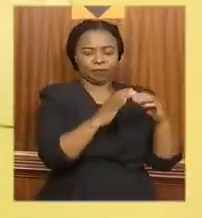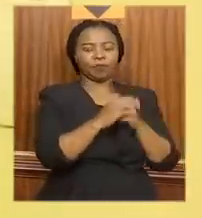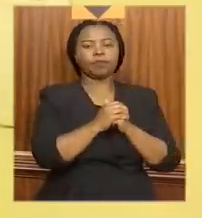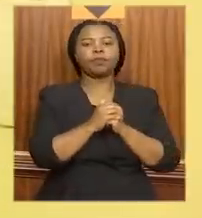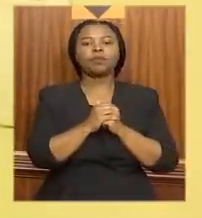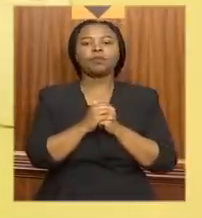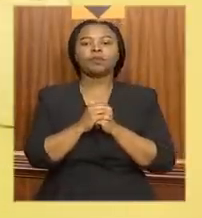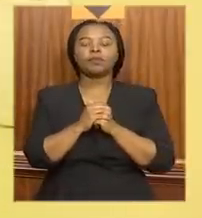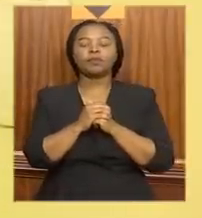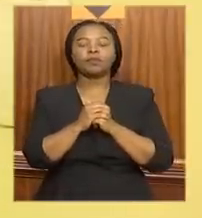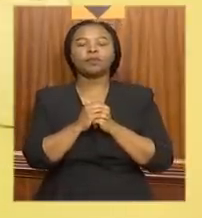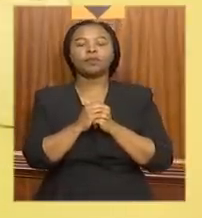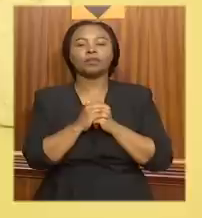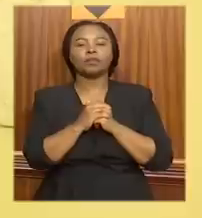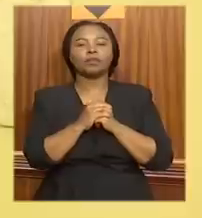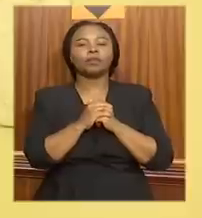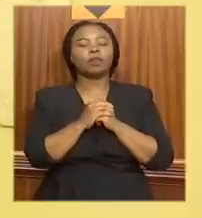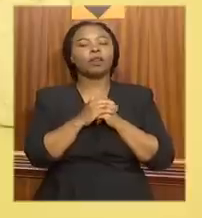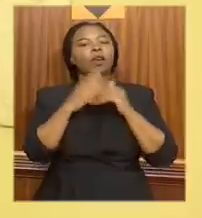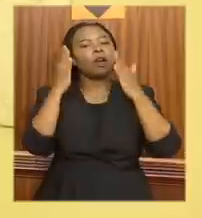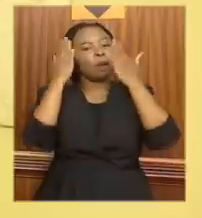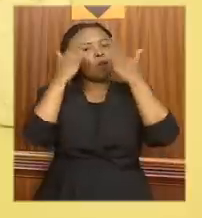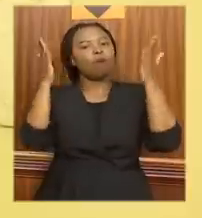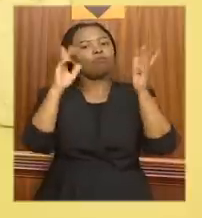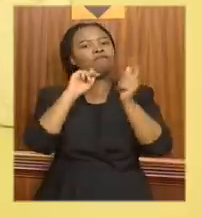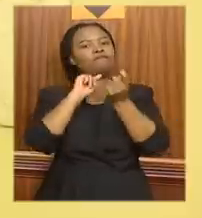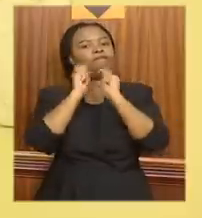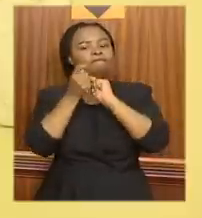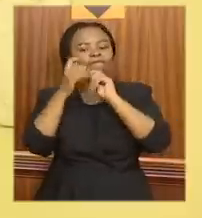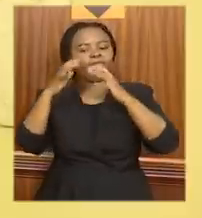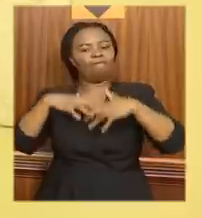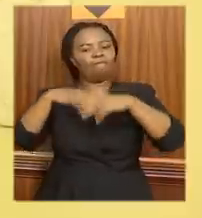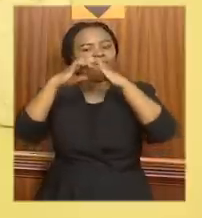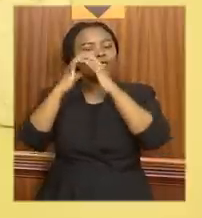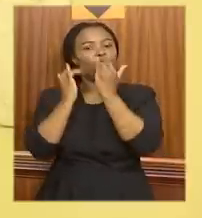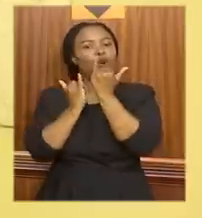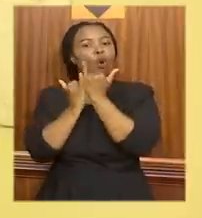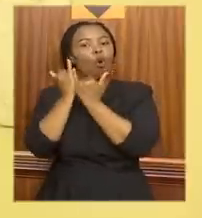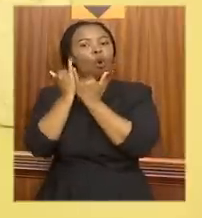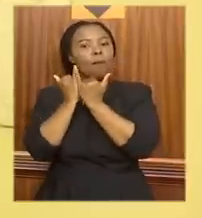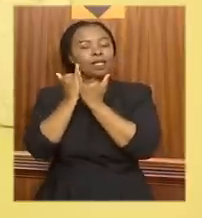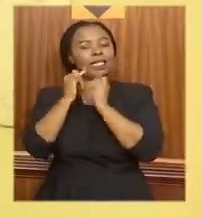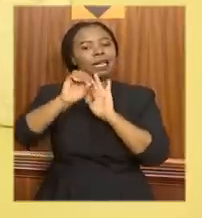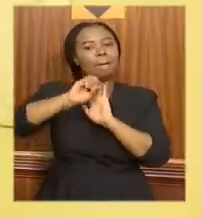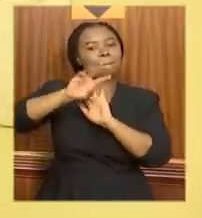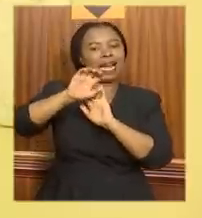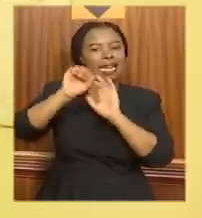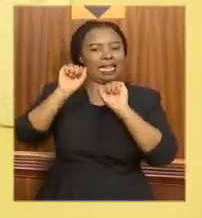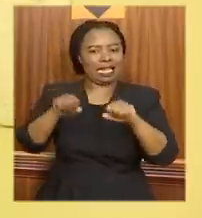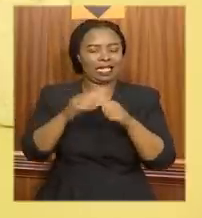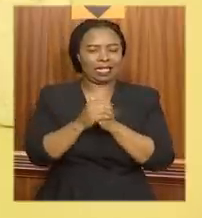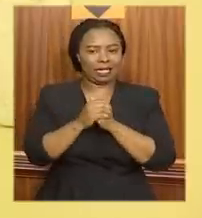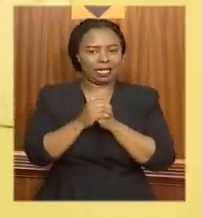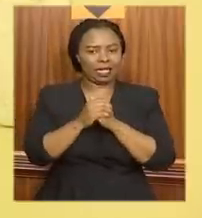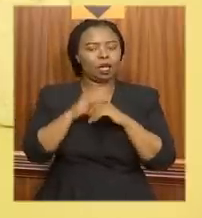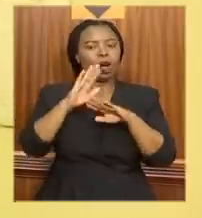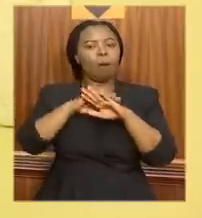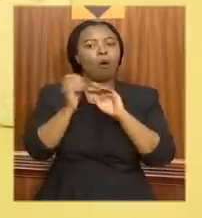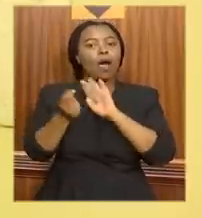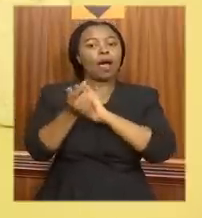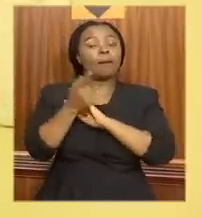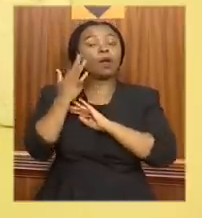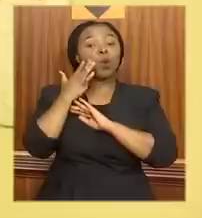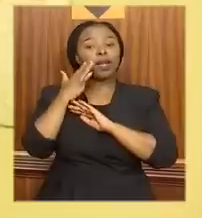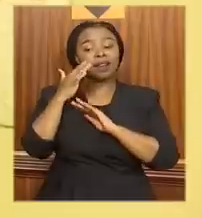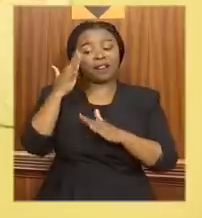Broader reforms to establish a competitive electricity market will also be expedited through the